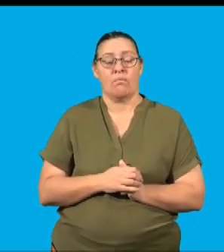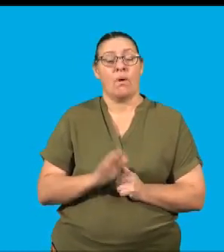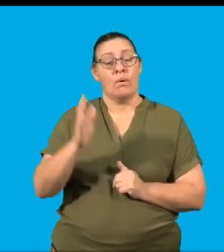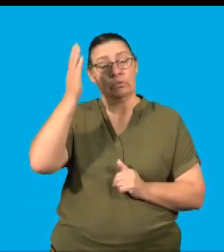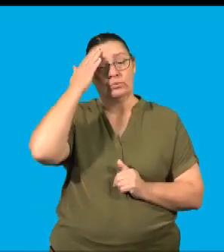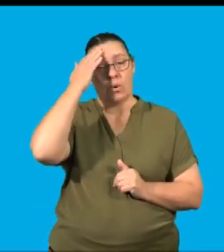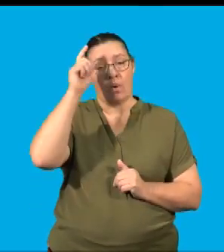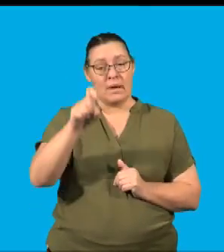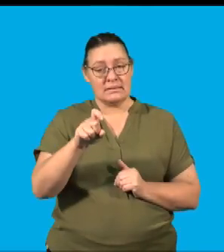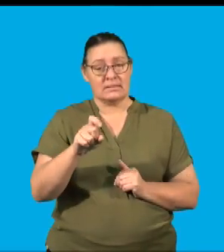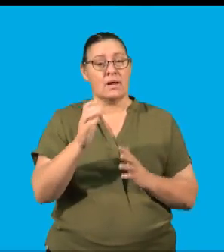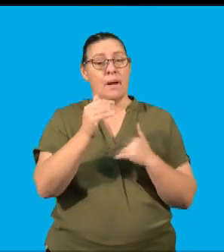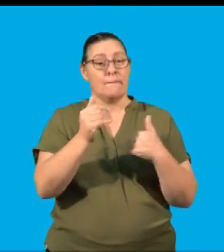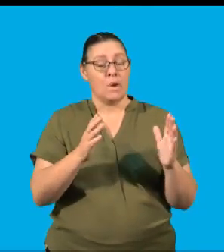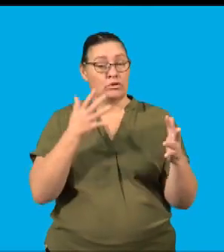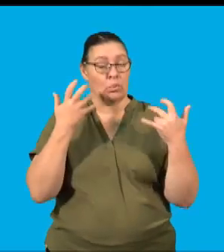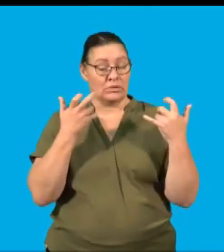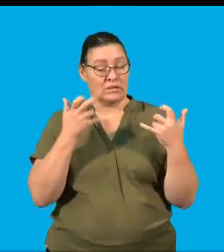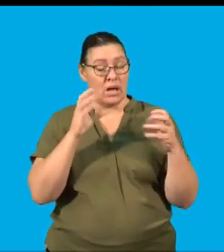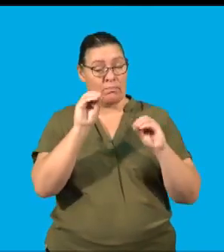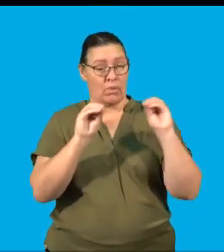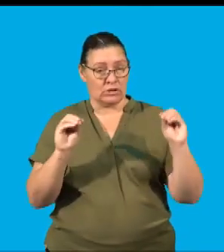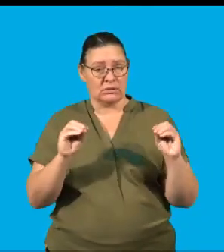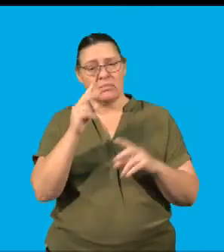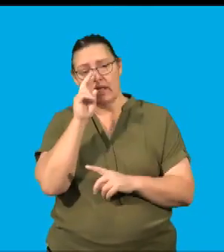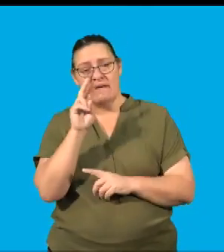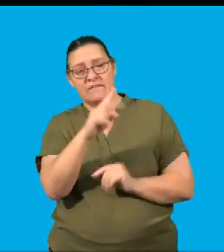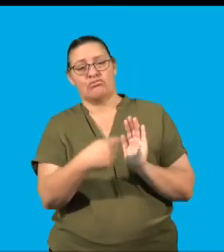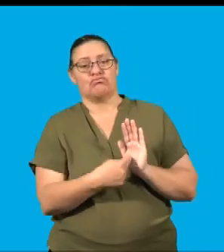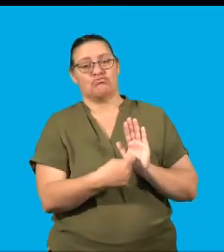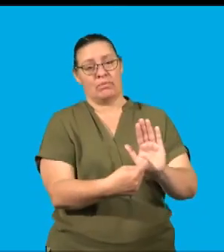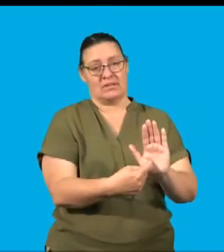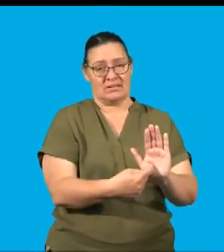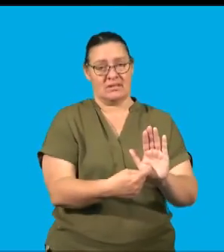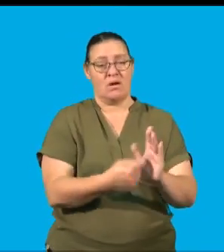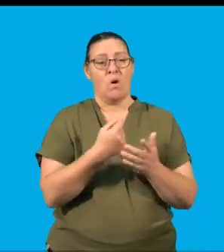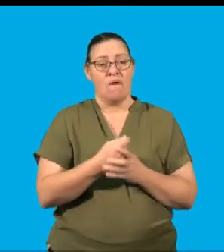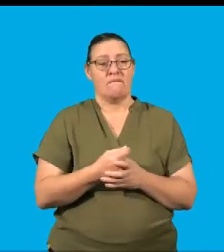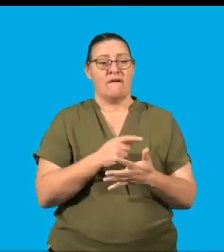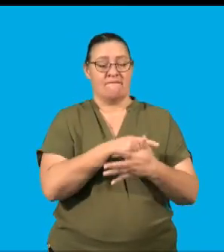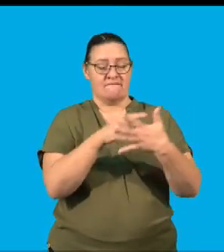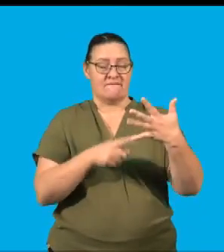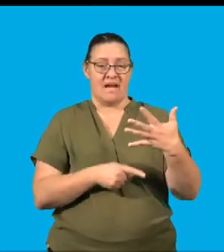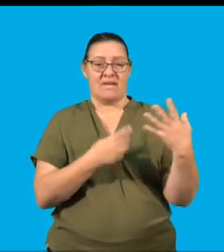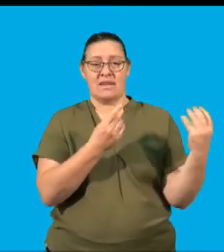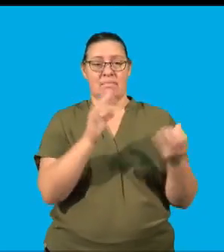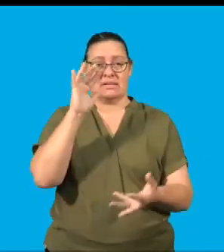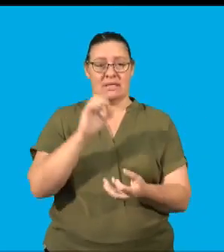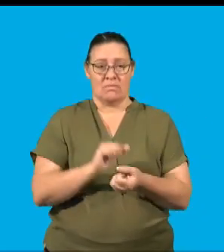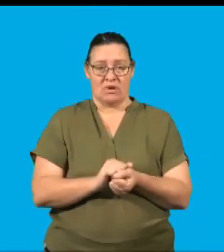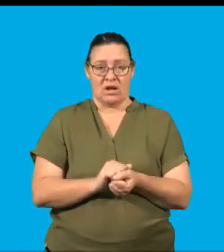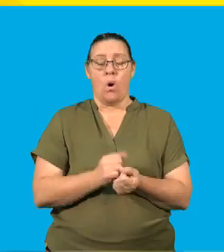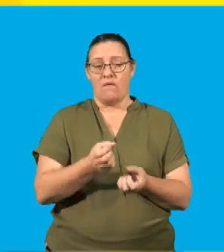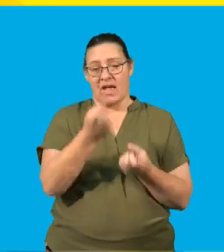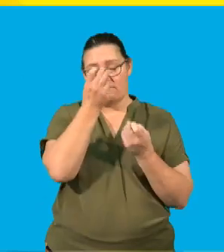So what you need to know is that the box and whisker plot is a visual representation of the 5-number summary